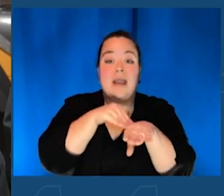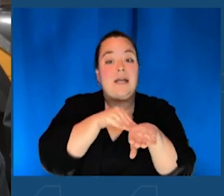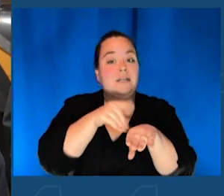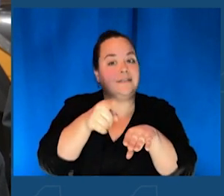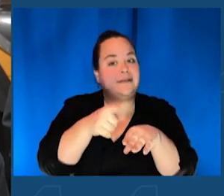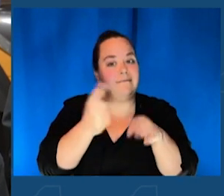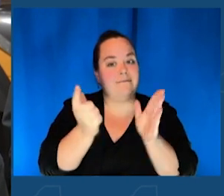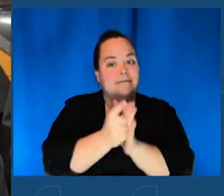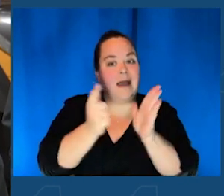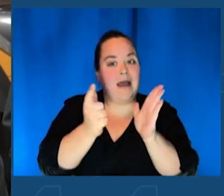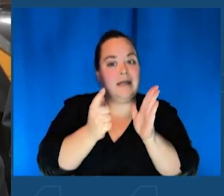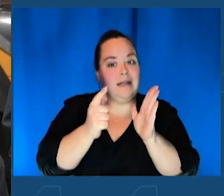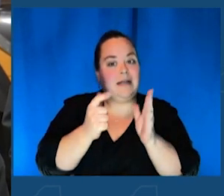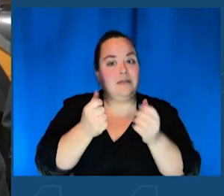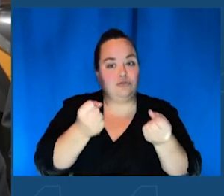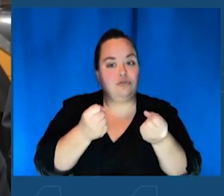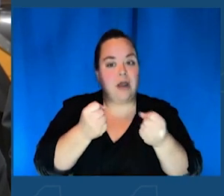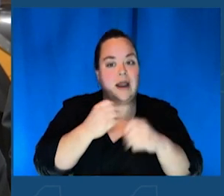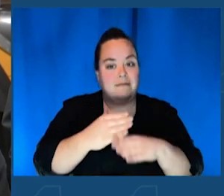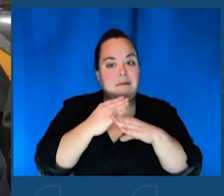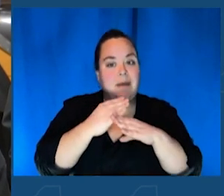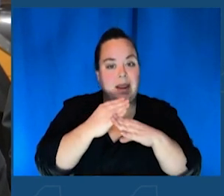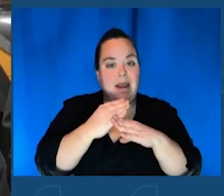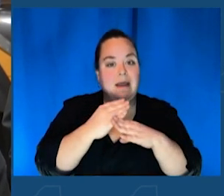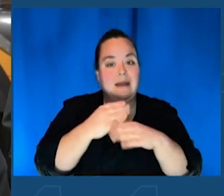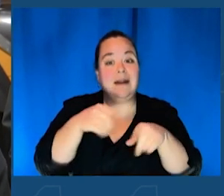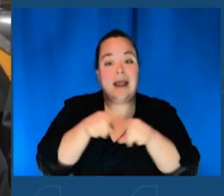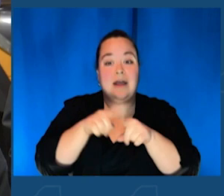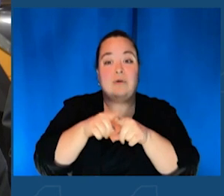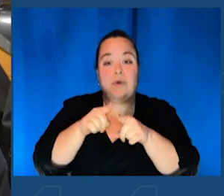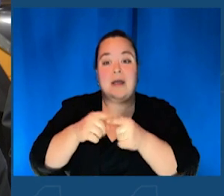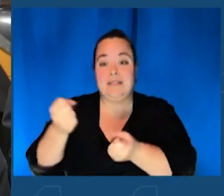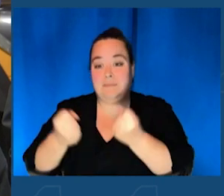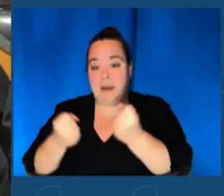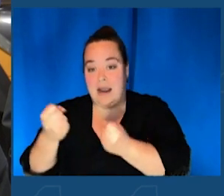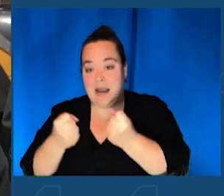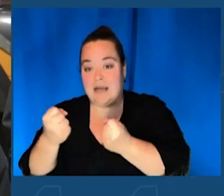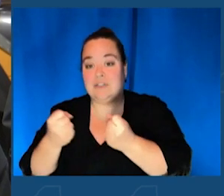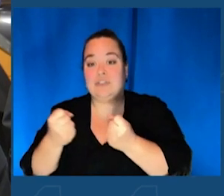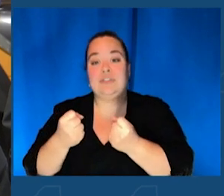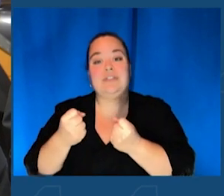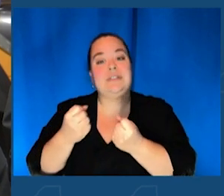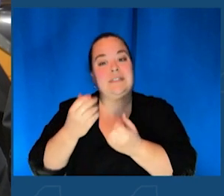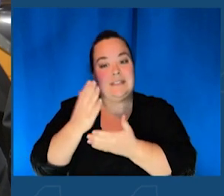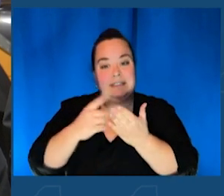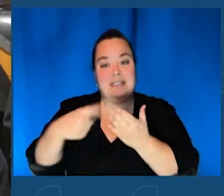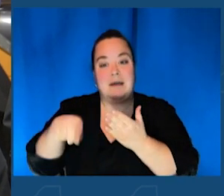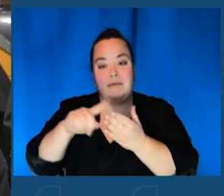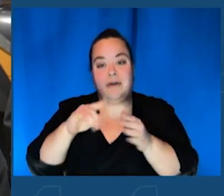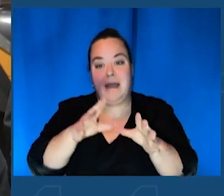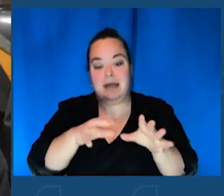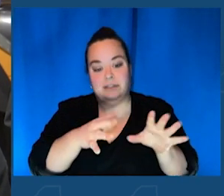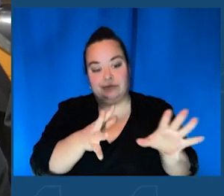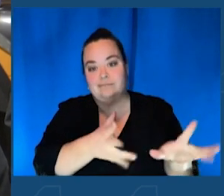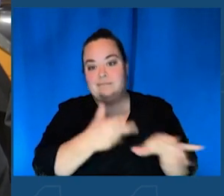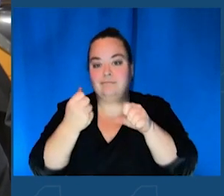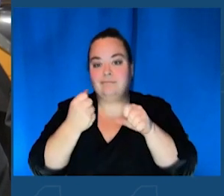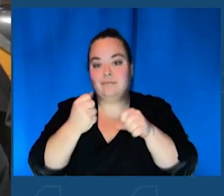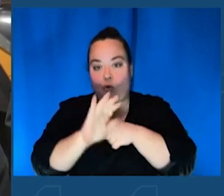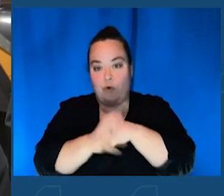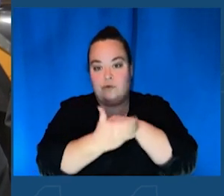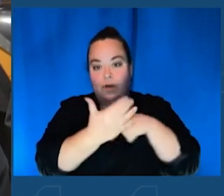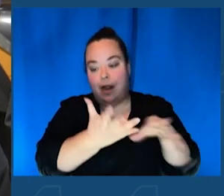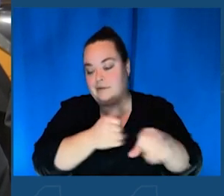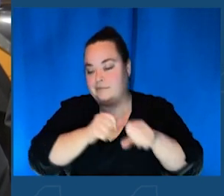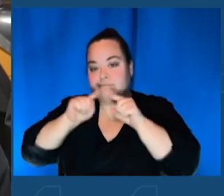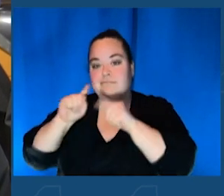well as 10 passenger vehicles that were out on the Eden Evans Center Road over the night, and some of them had to be taken to warming stations. So that has abated.